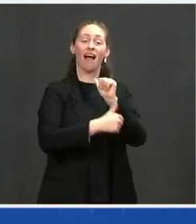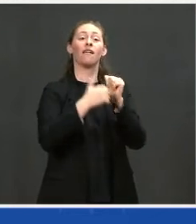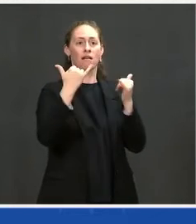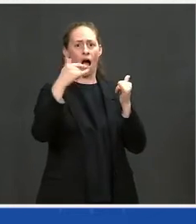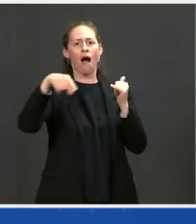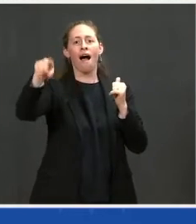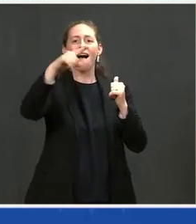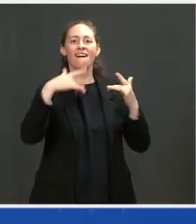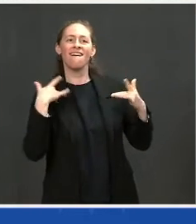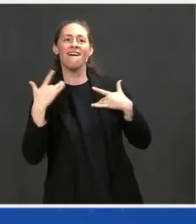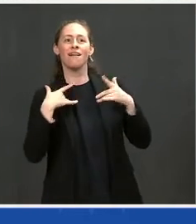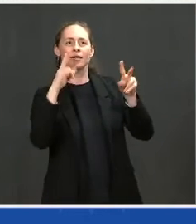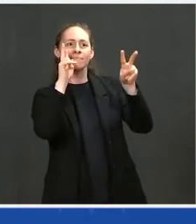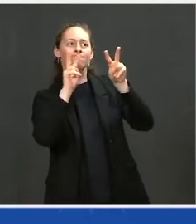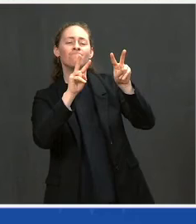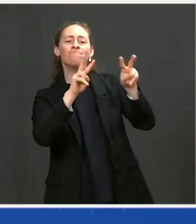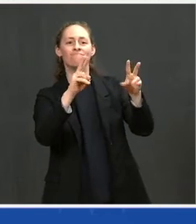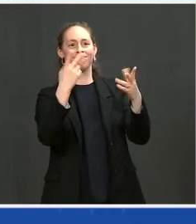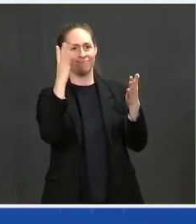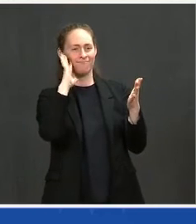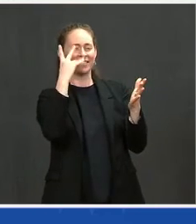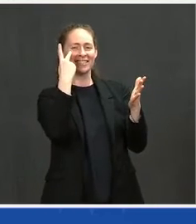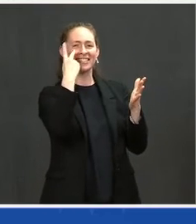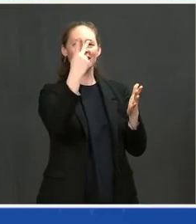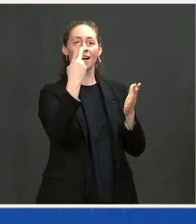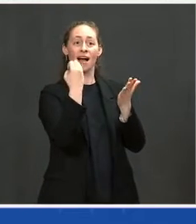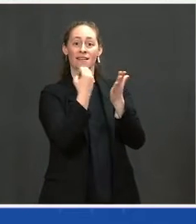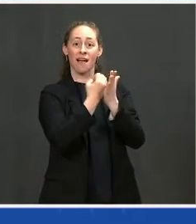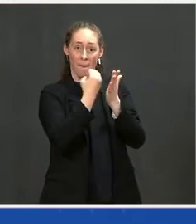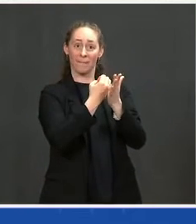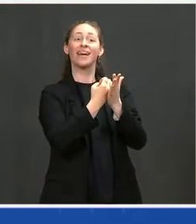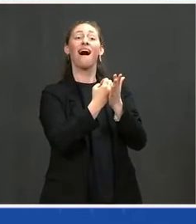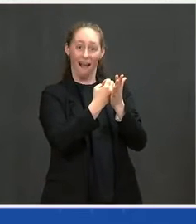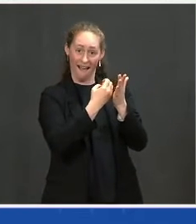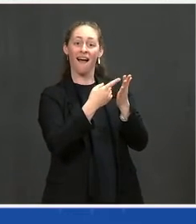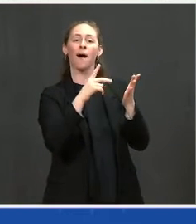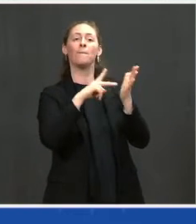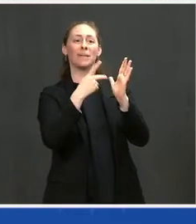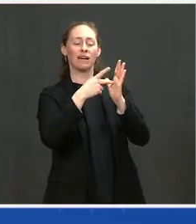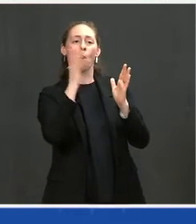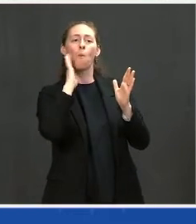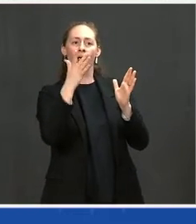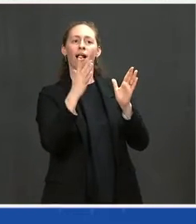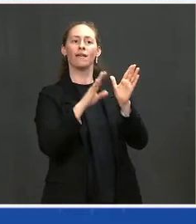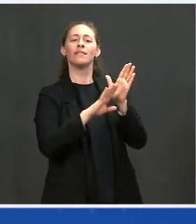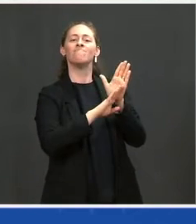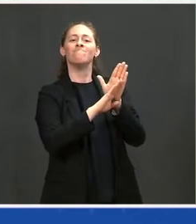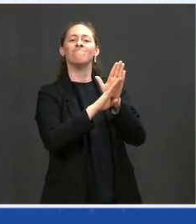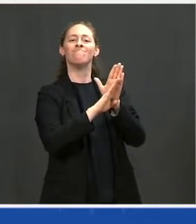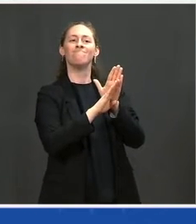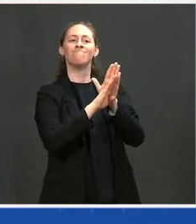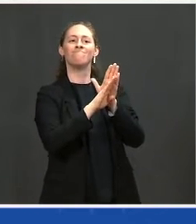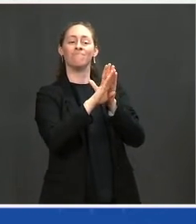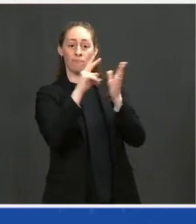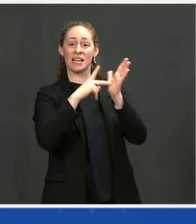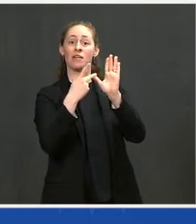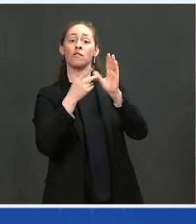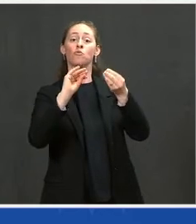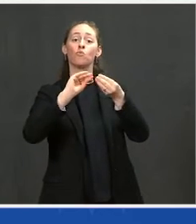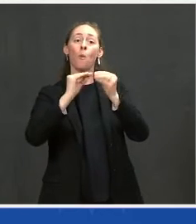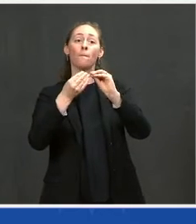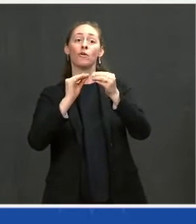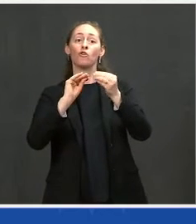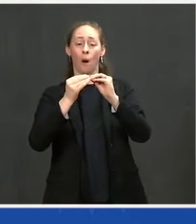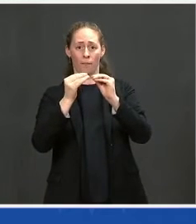was passed, a majority of economic forecasters have significantly increased